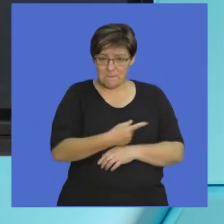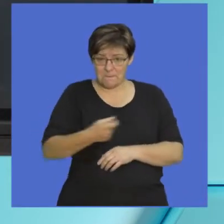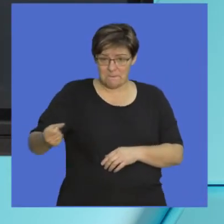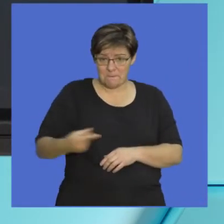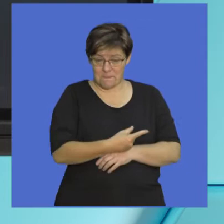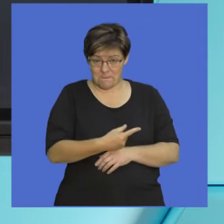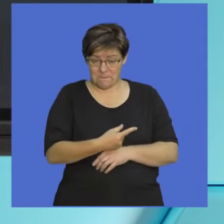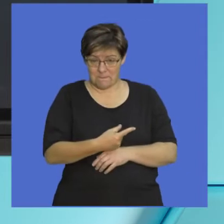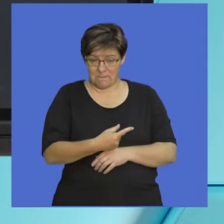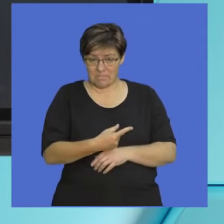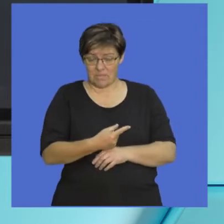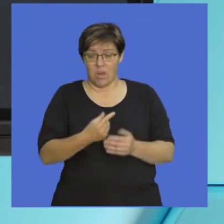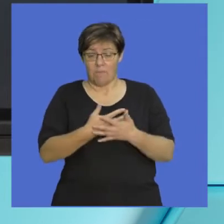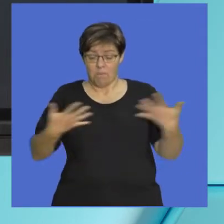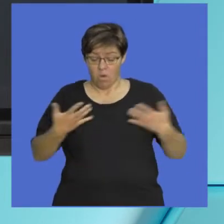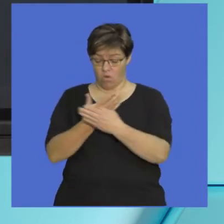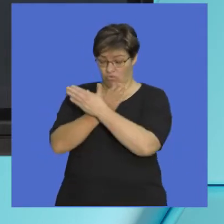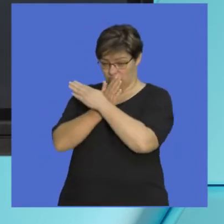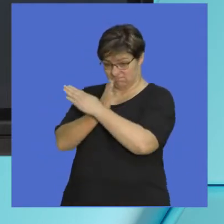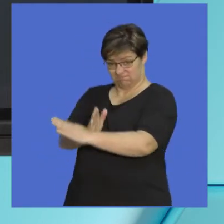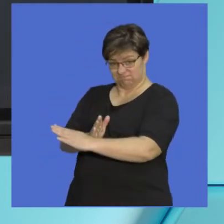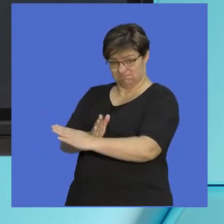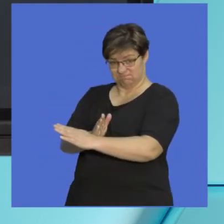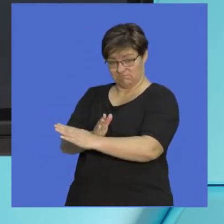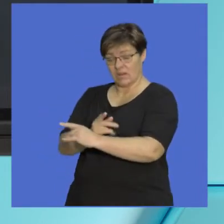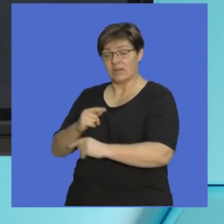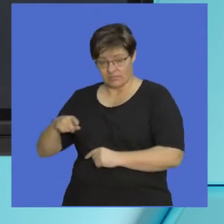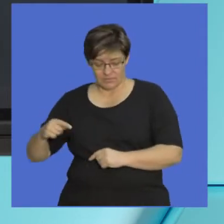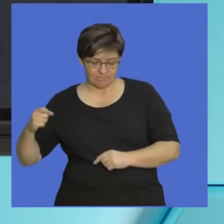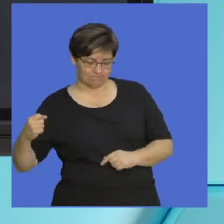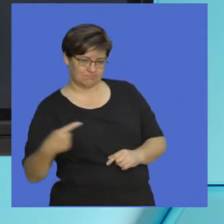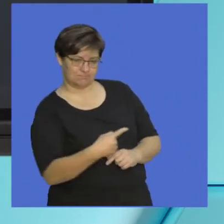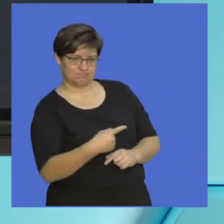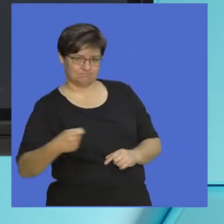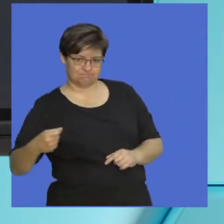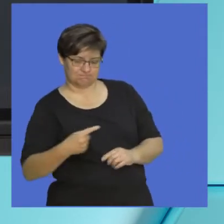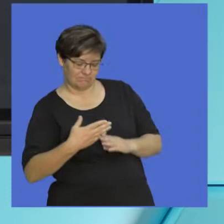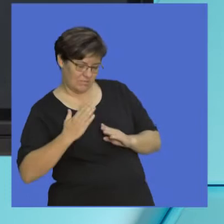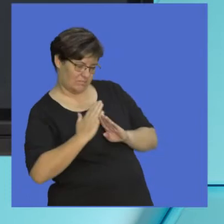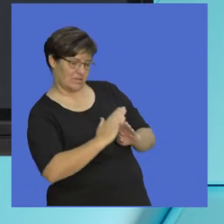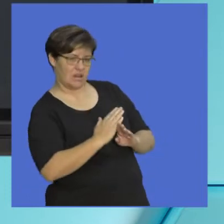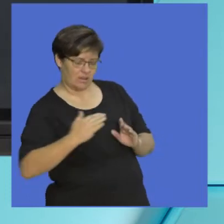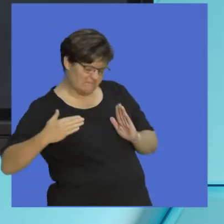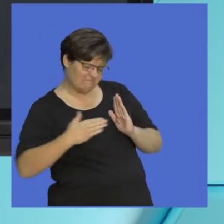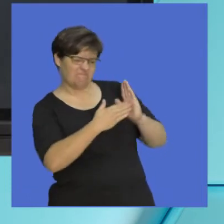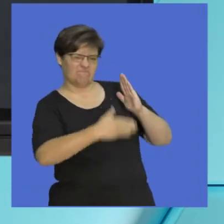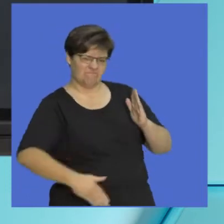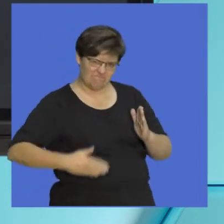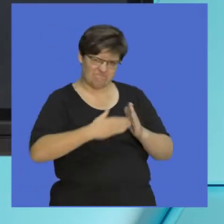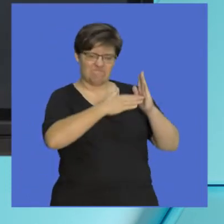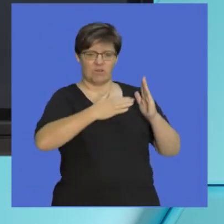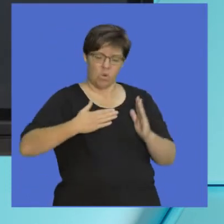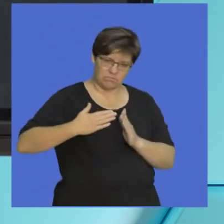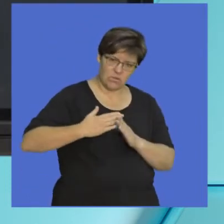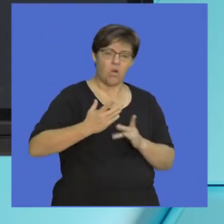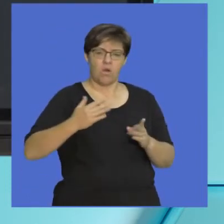the current. So the greater the resistance, the greater the extent of, you know, opposition to the flow of